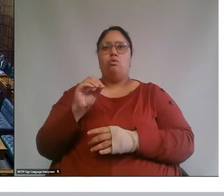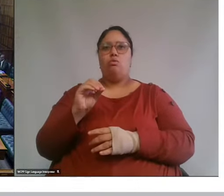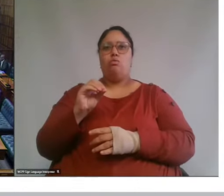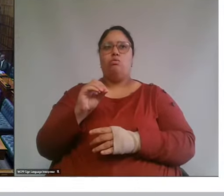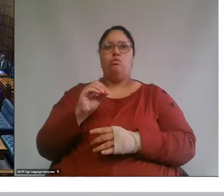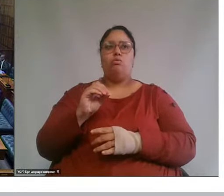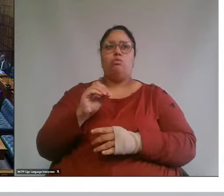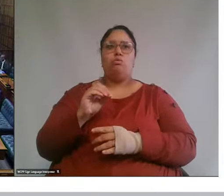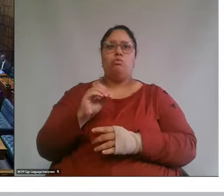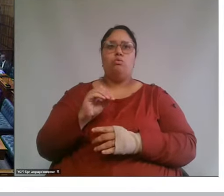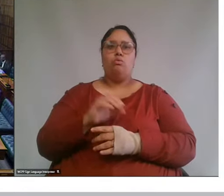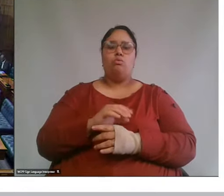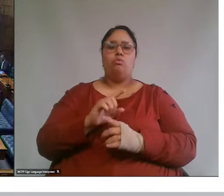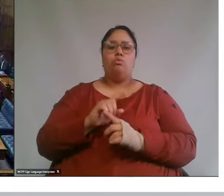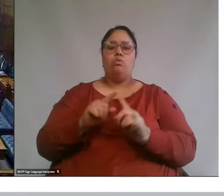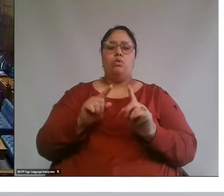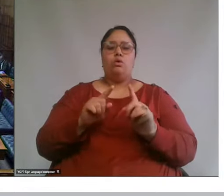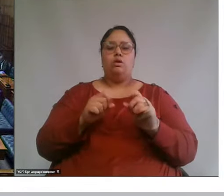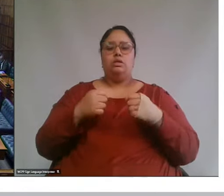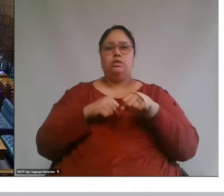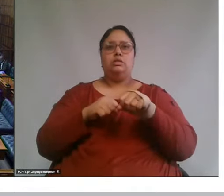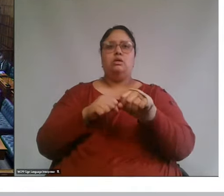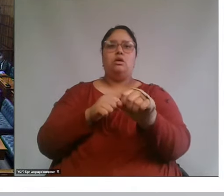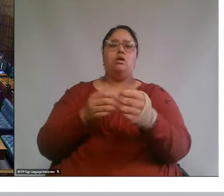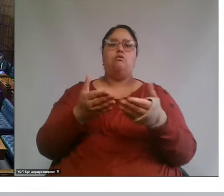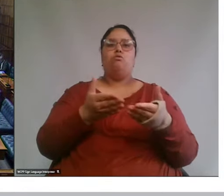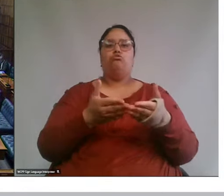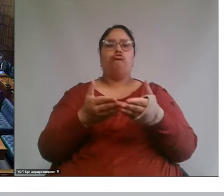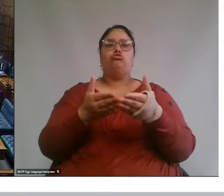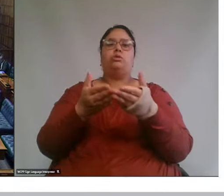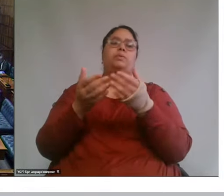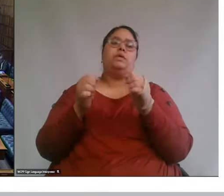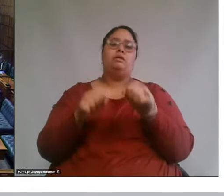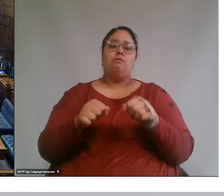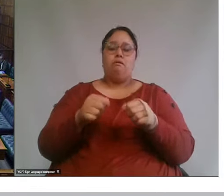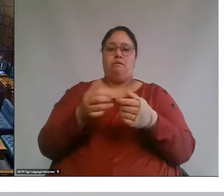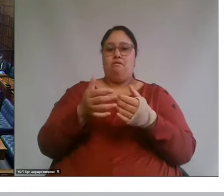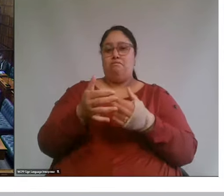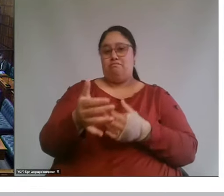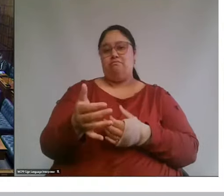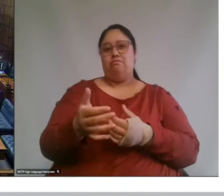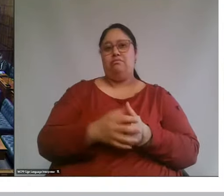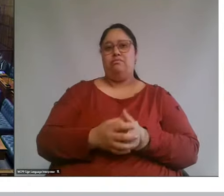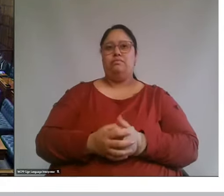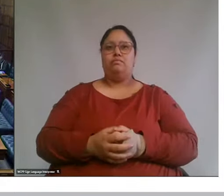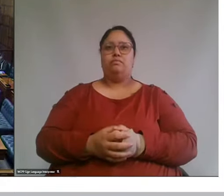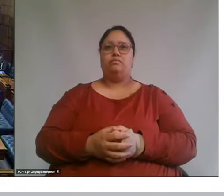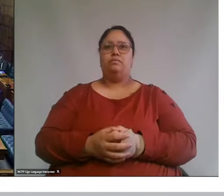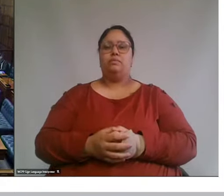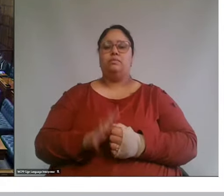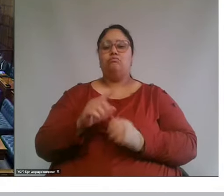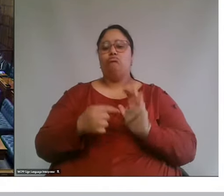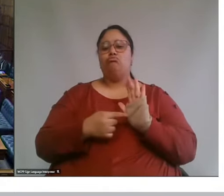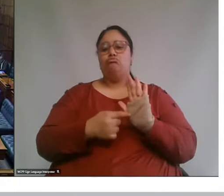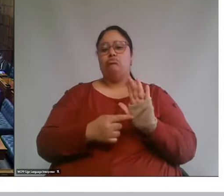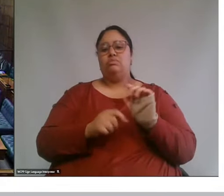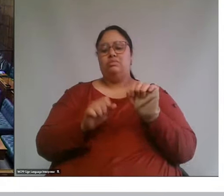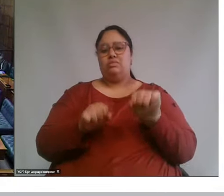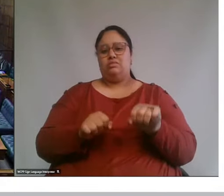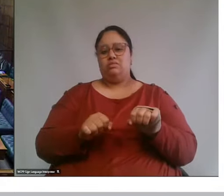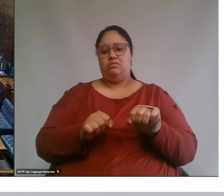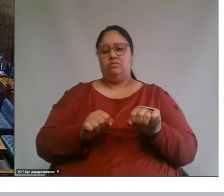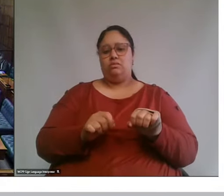CEO uh to steer the ship this time around and can demonstrate that